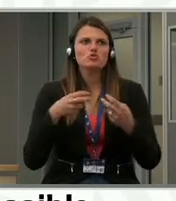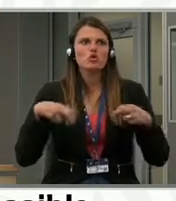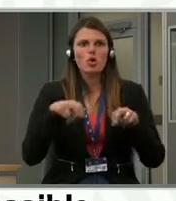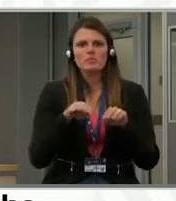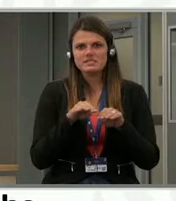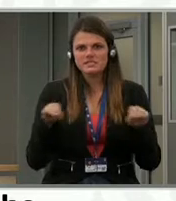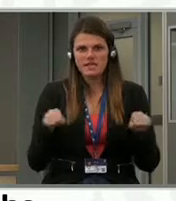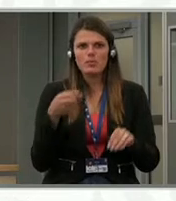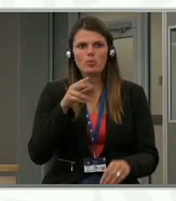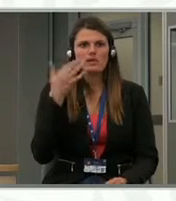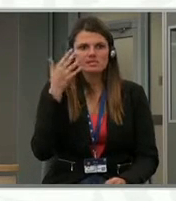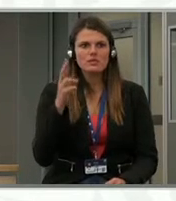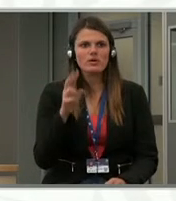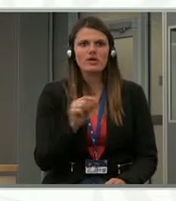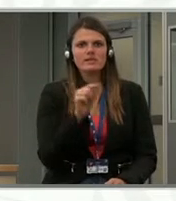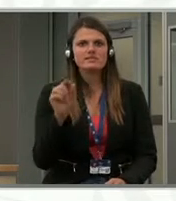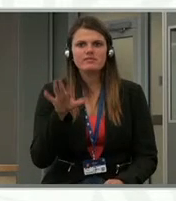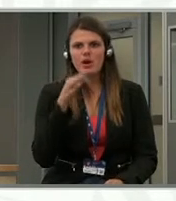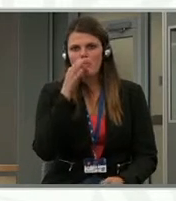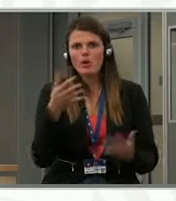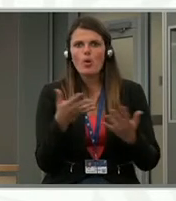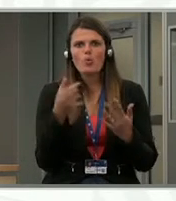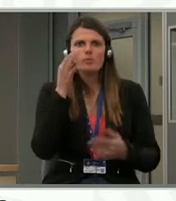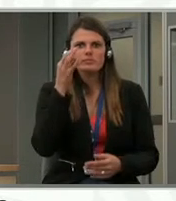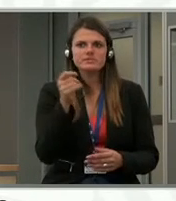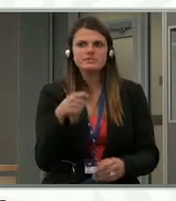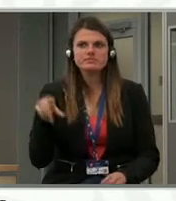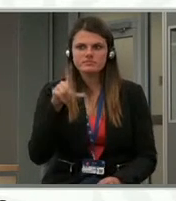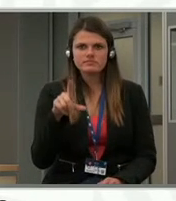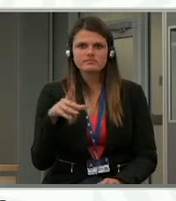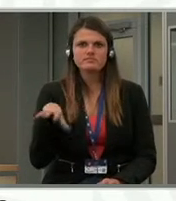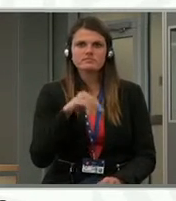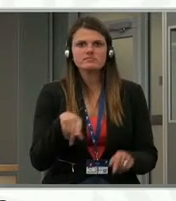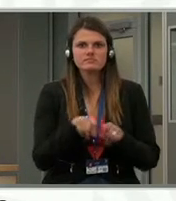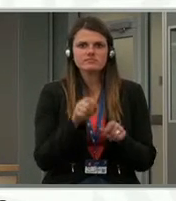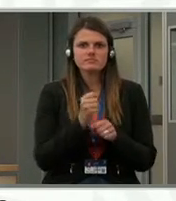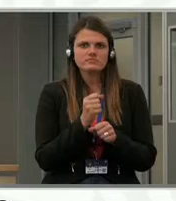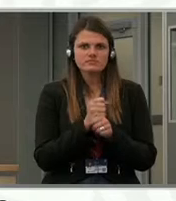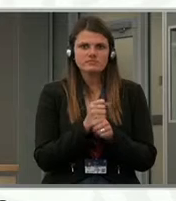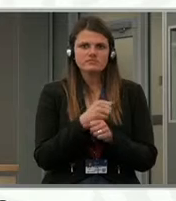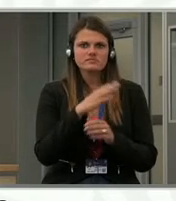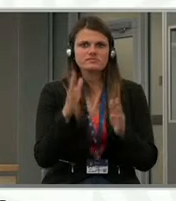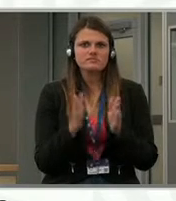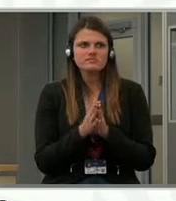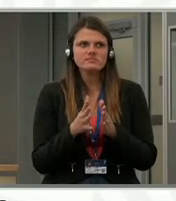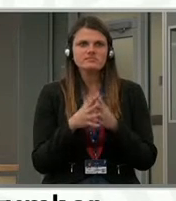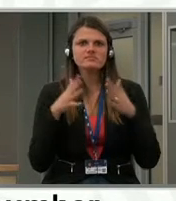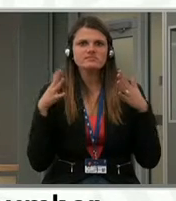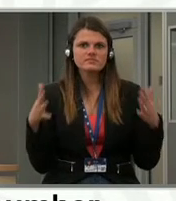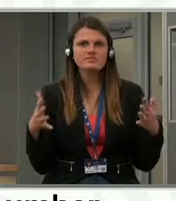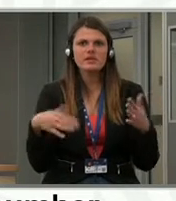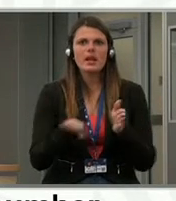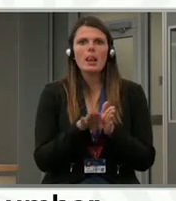you soon. We are also working, and we're working together with a number of member states and civil